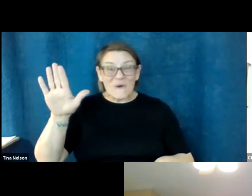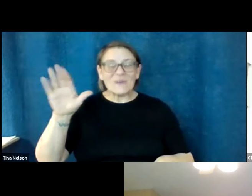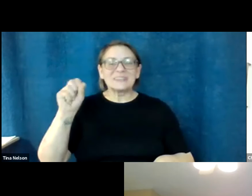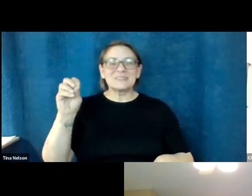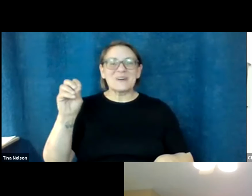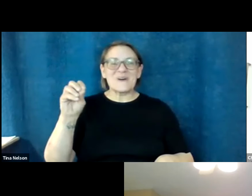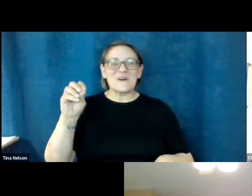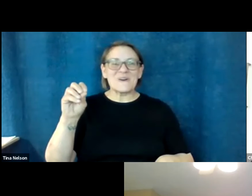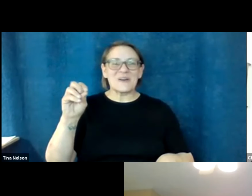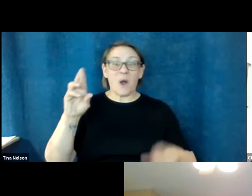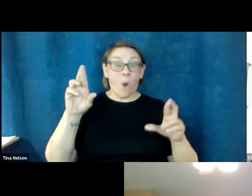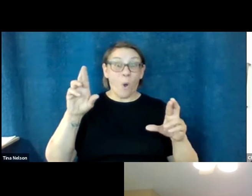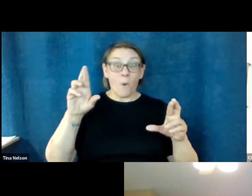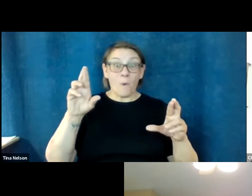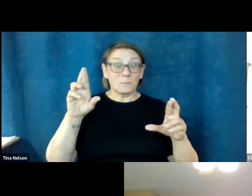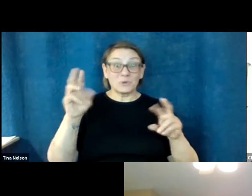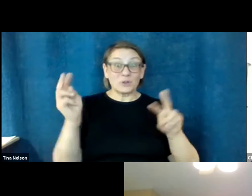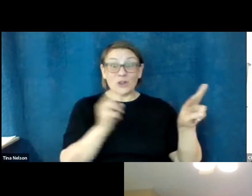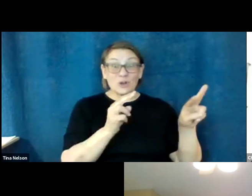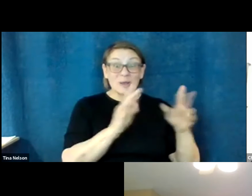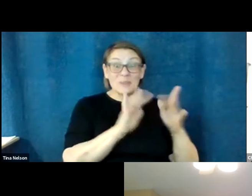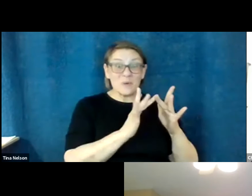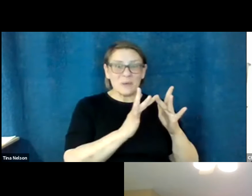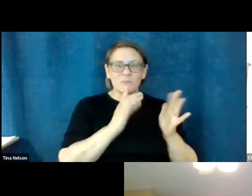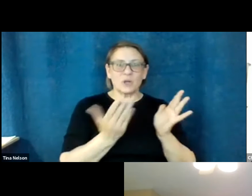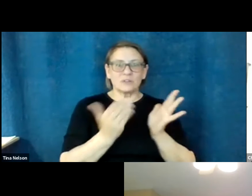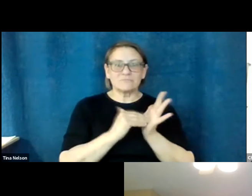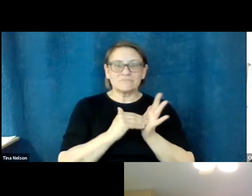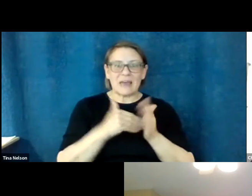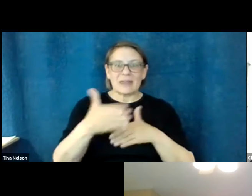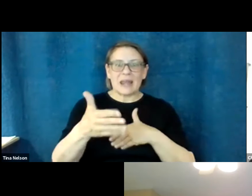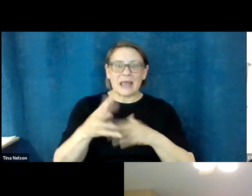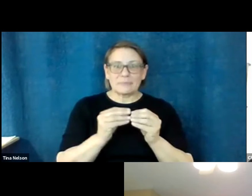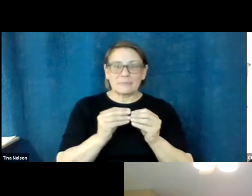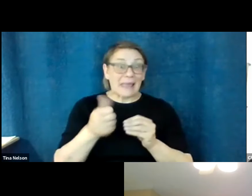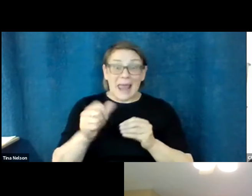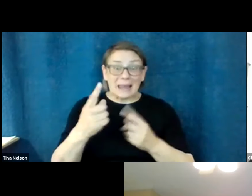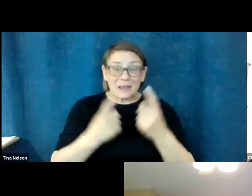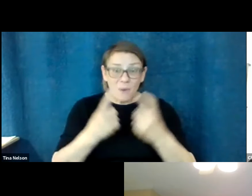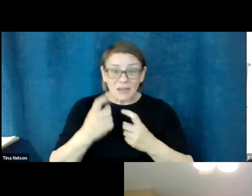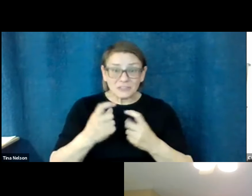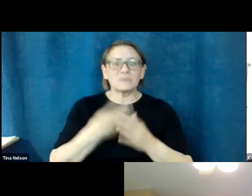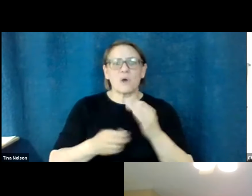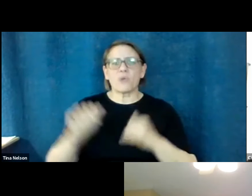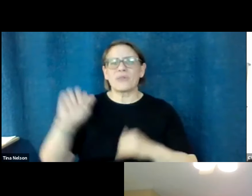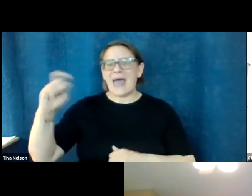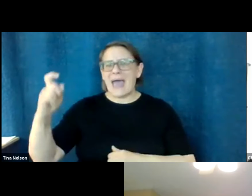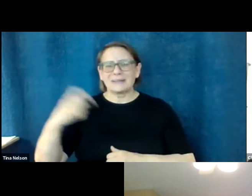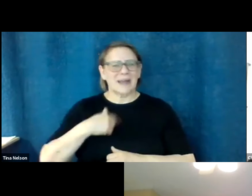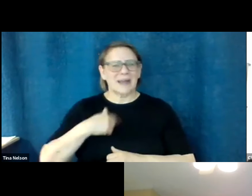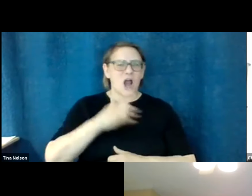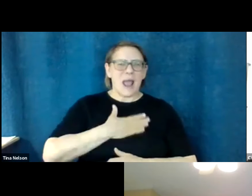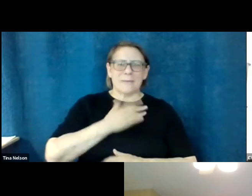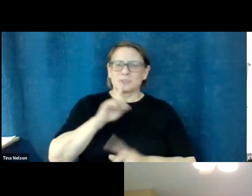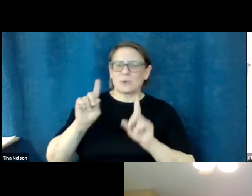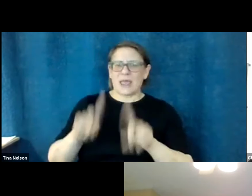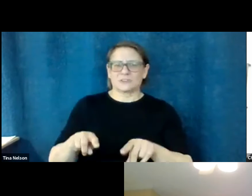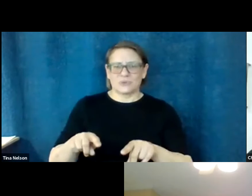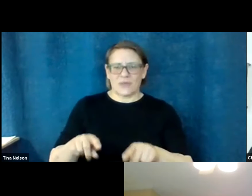so we hope you take a look and I guess we'll reconvene back at our next meeting. if there's any questions, both Alex and I will be more than happy to answer.